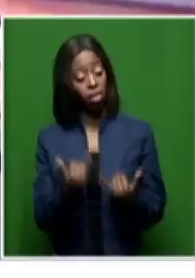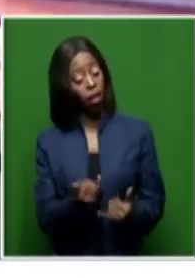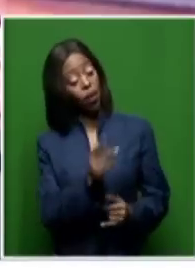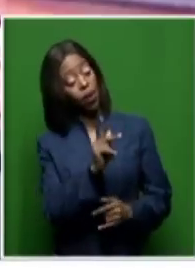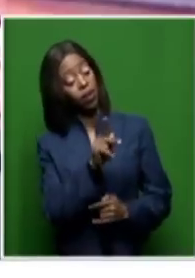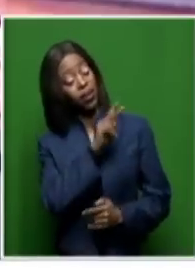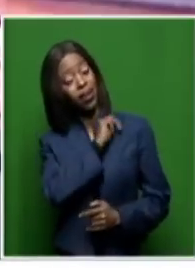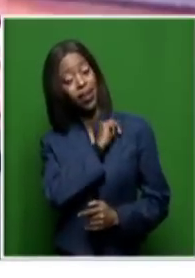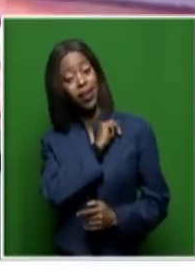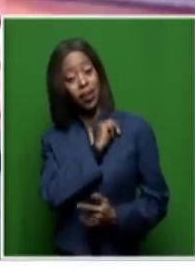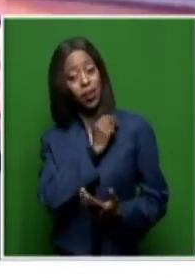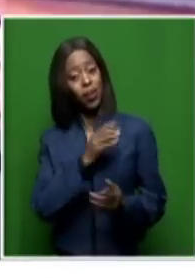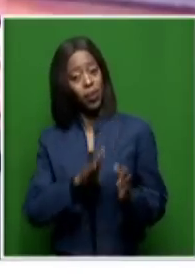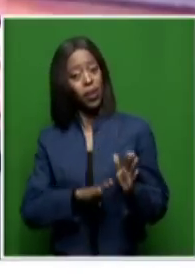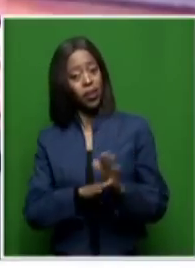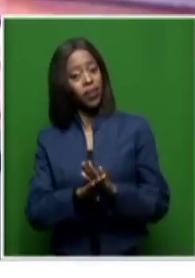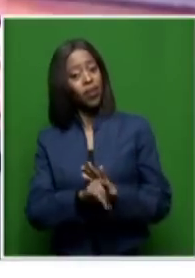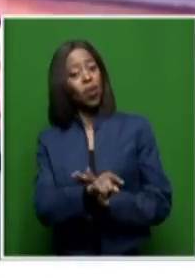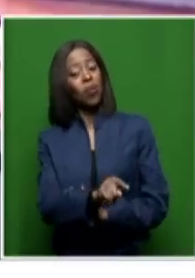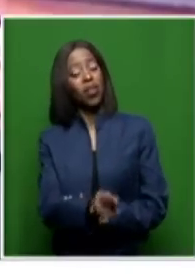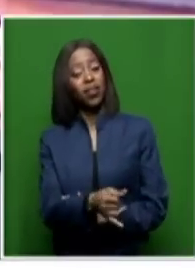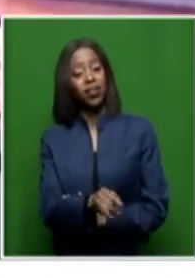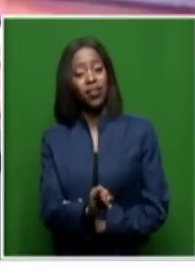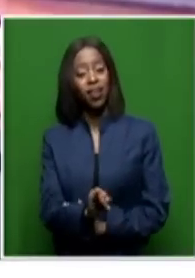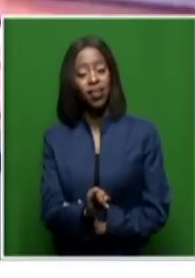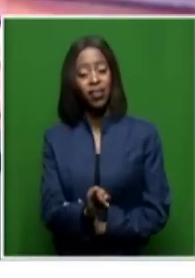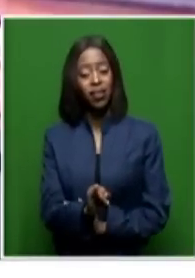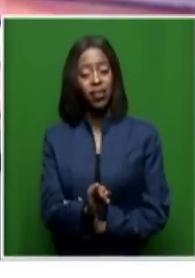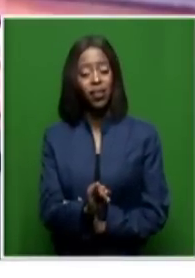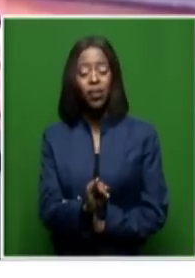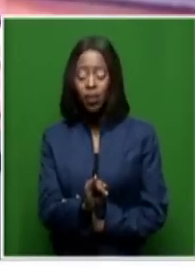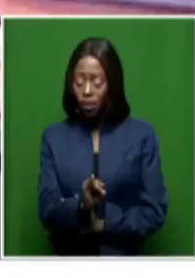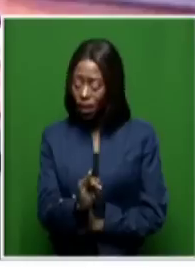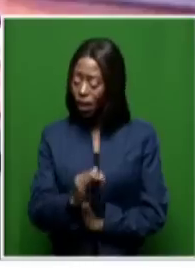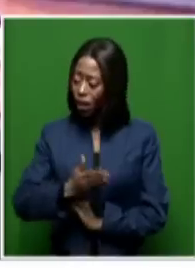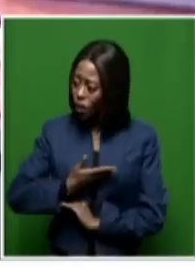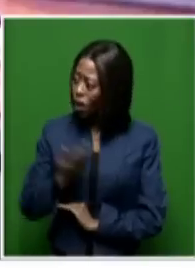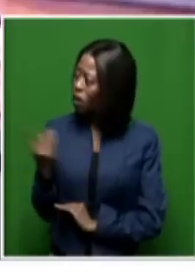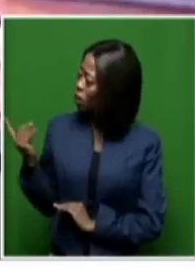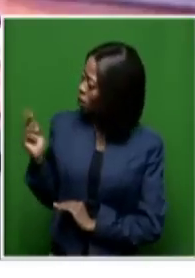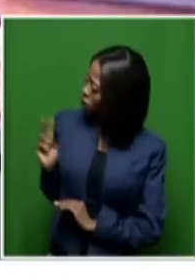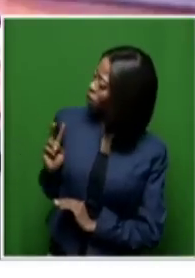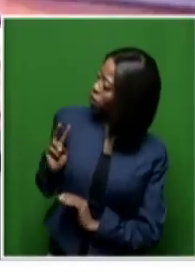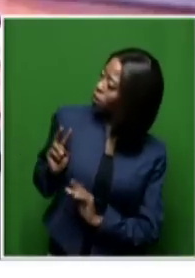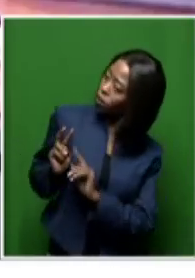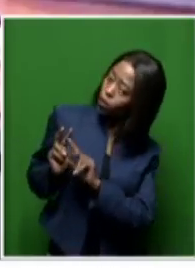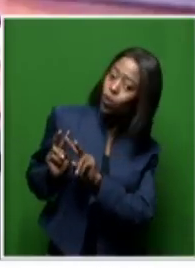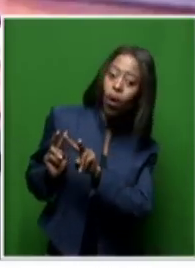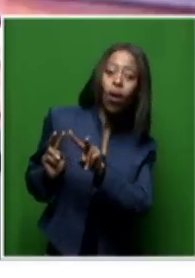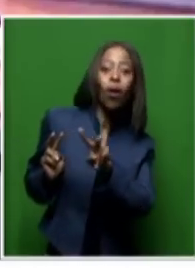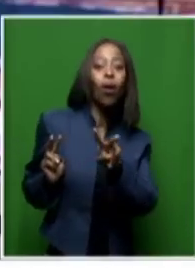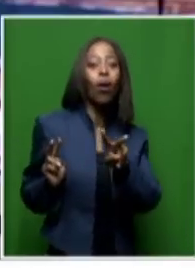work recovery that we have done. So I want you guys to come with us to show you, like I did,